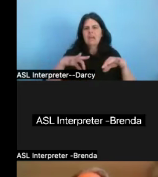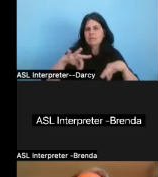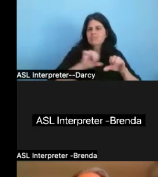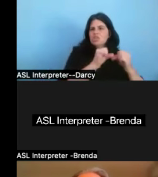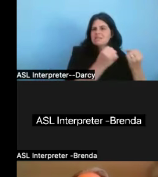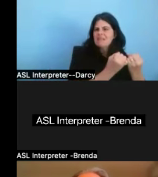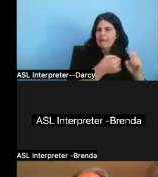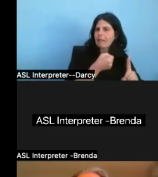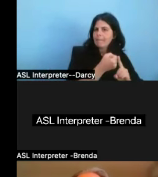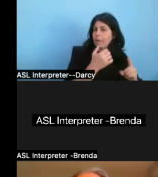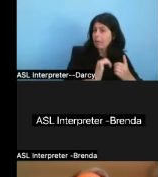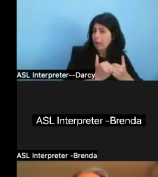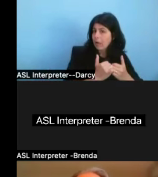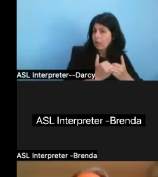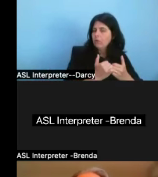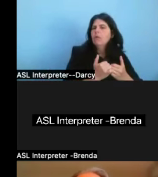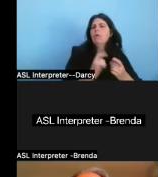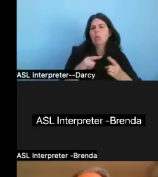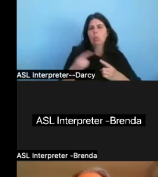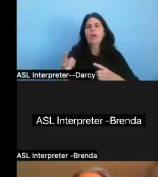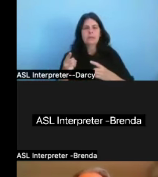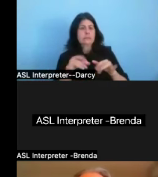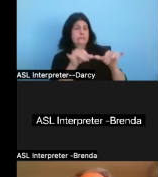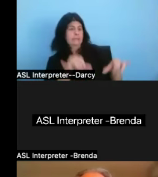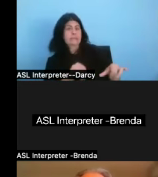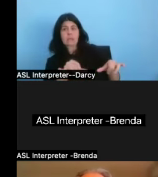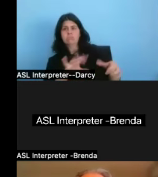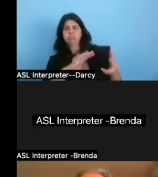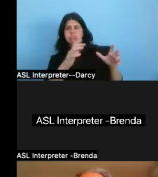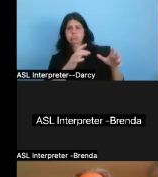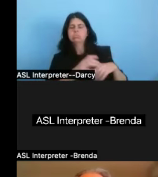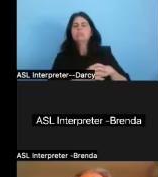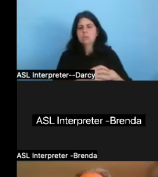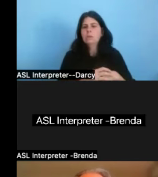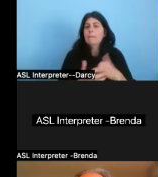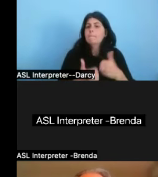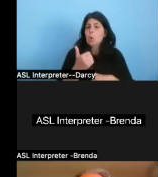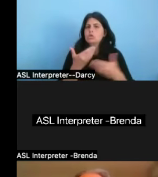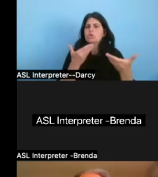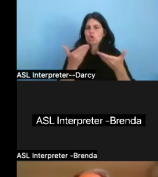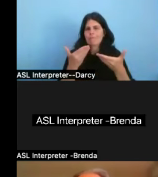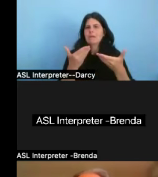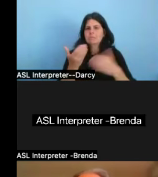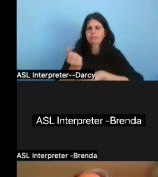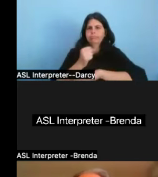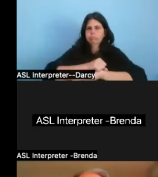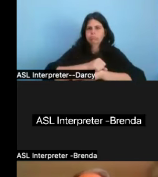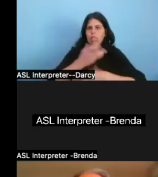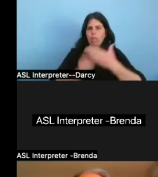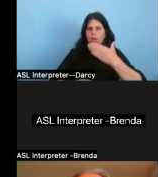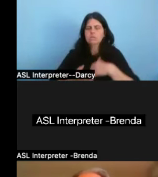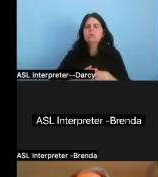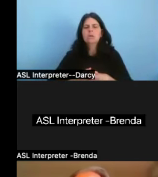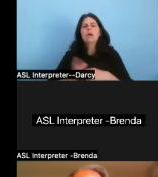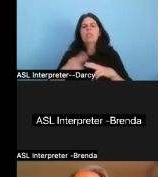impacts that occur when these systems are damaged, mostly through service losses, and then a short description on